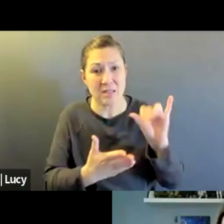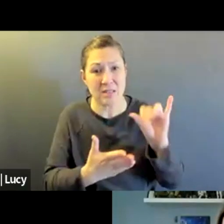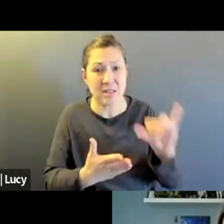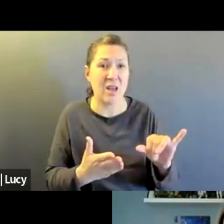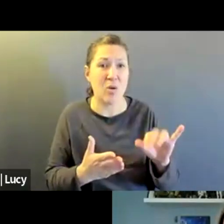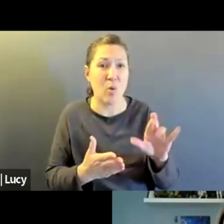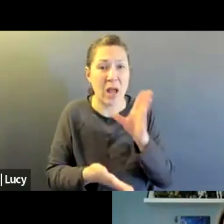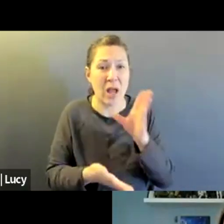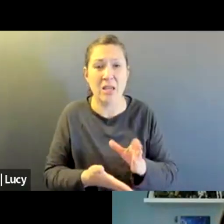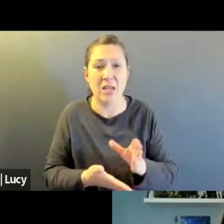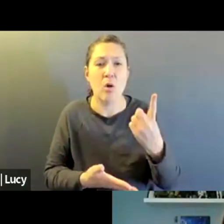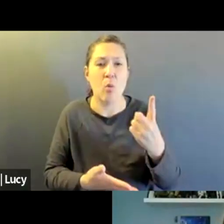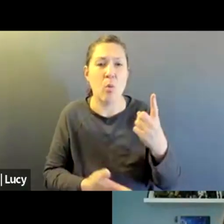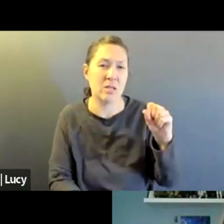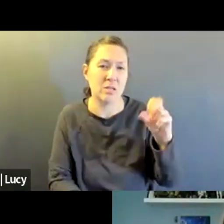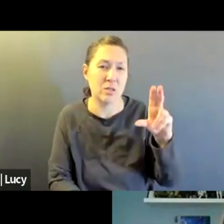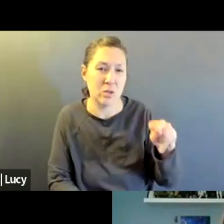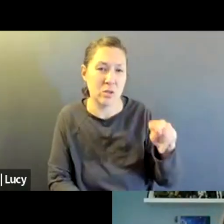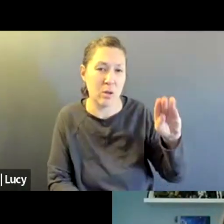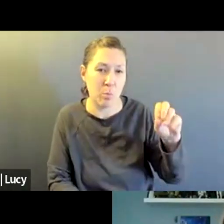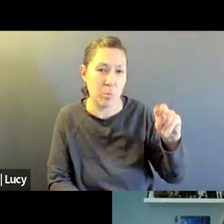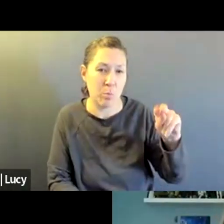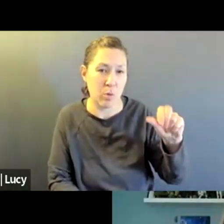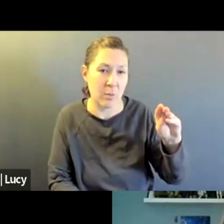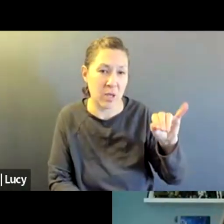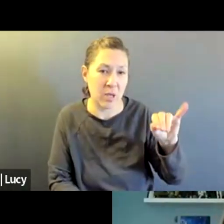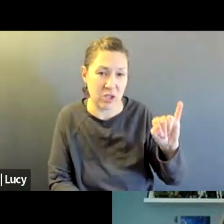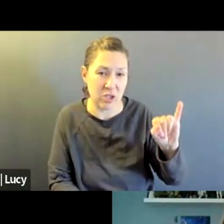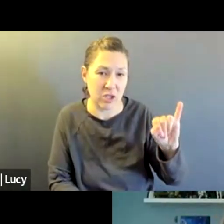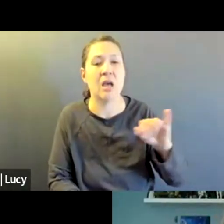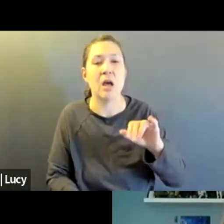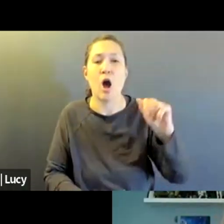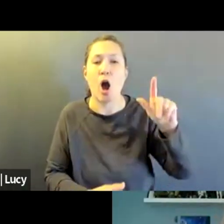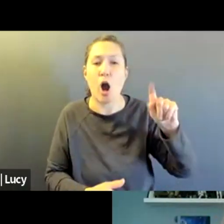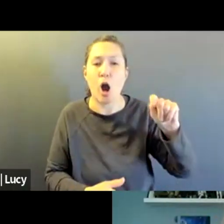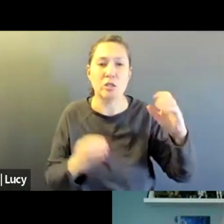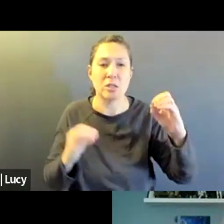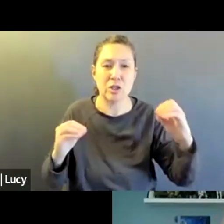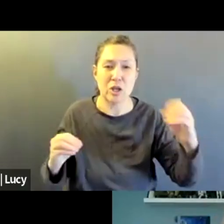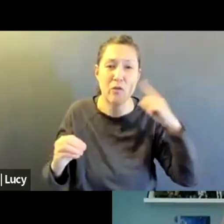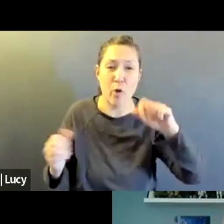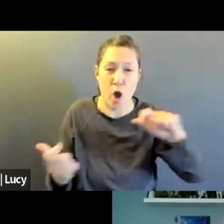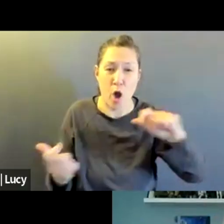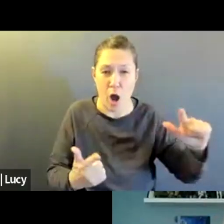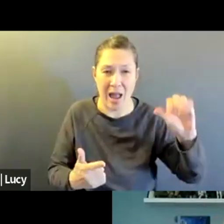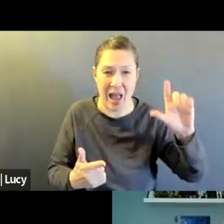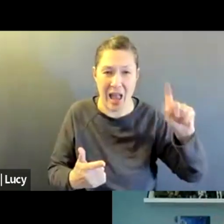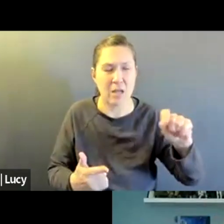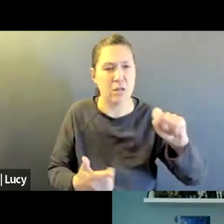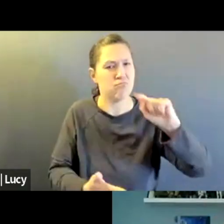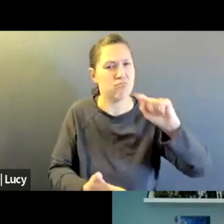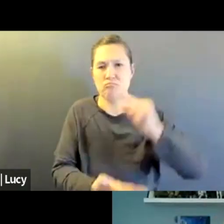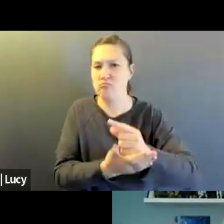is Susan Bonamici's Arts Education for All Act, right? Which would provide guaranteed K through 12 arts